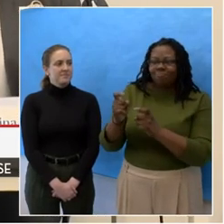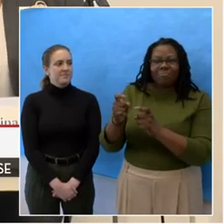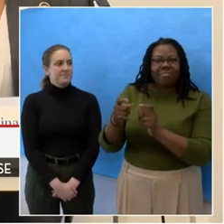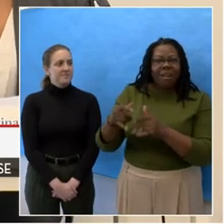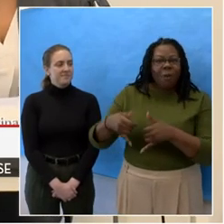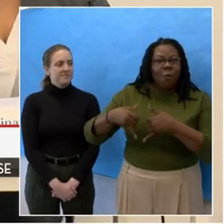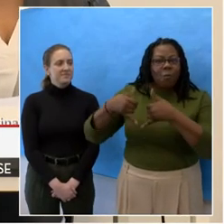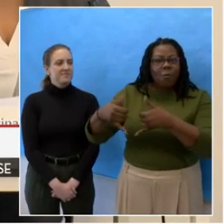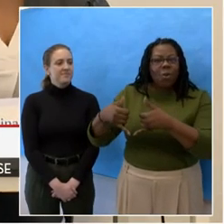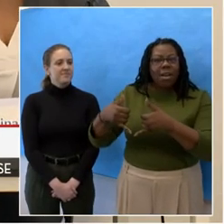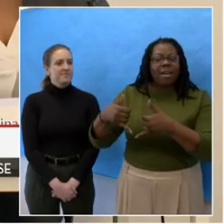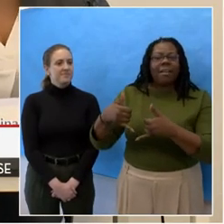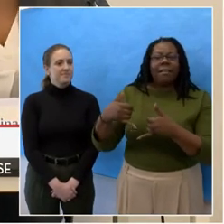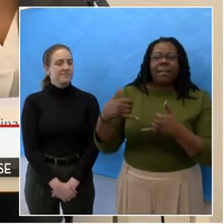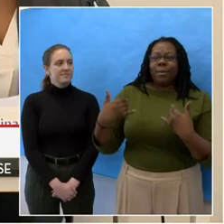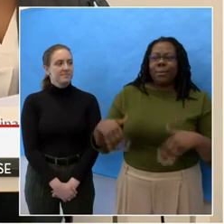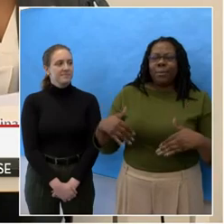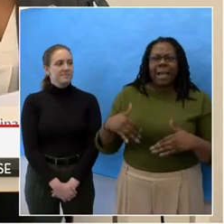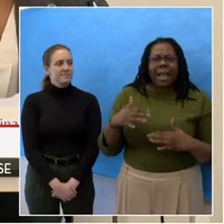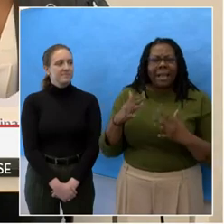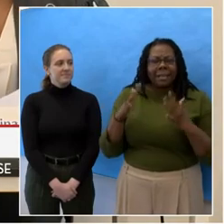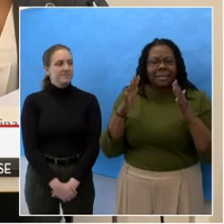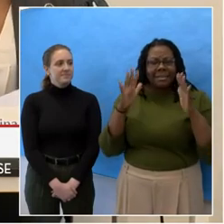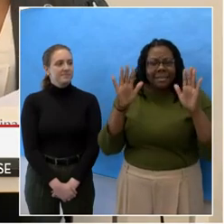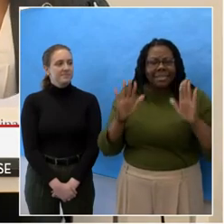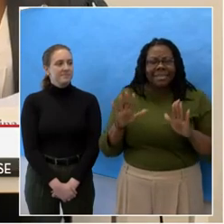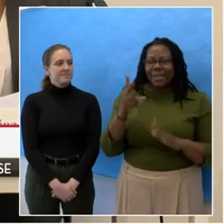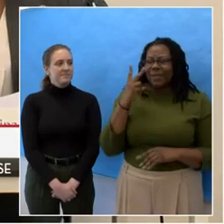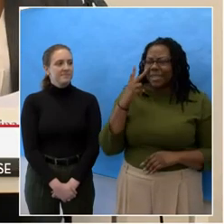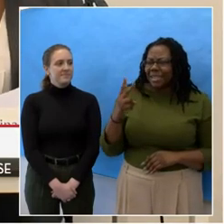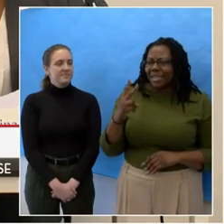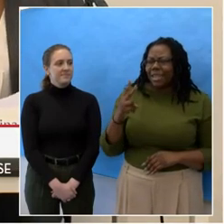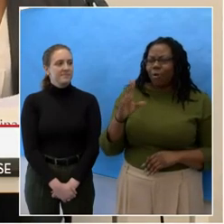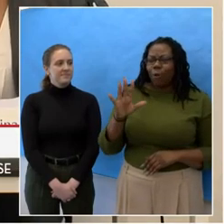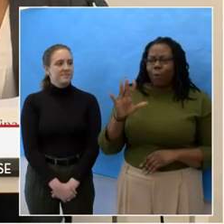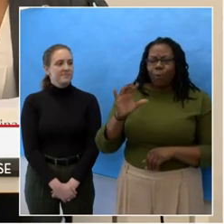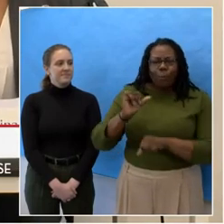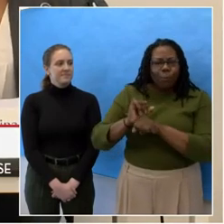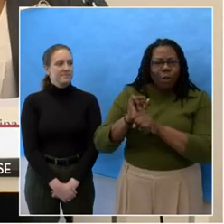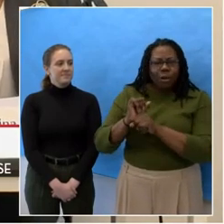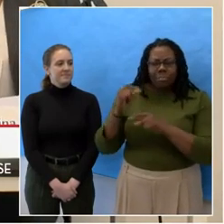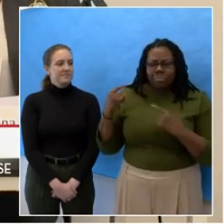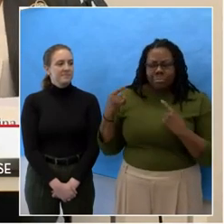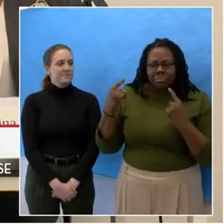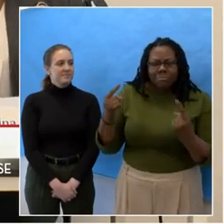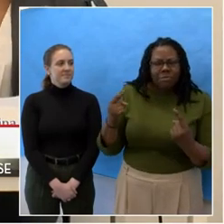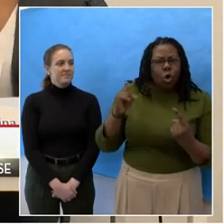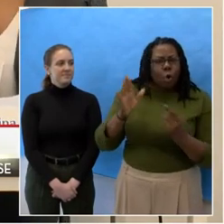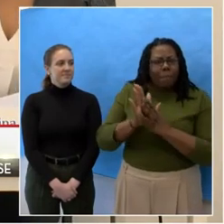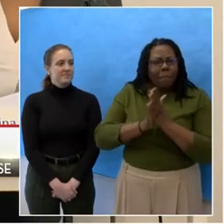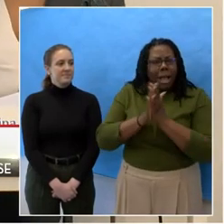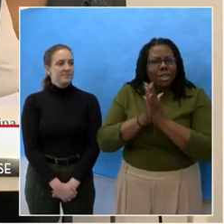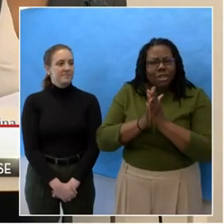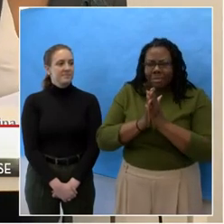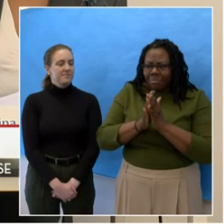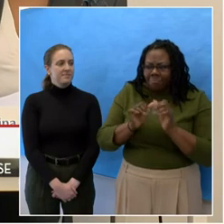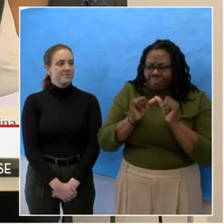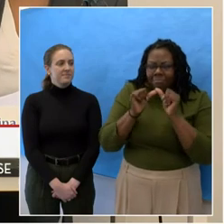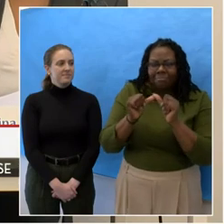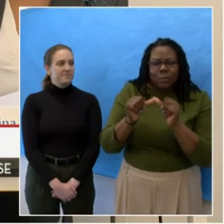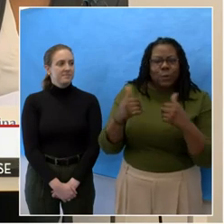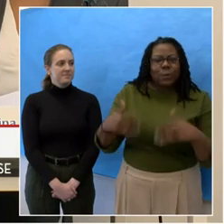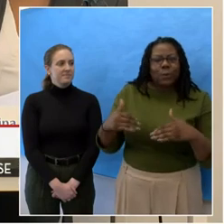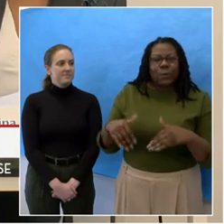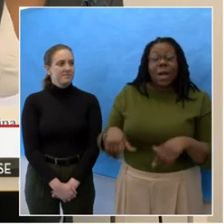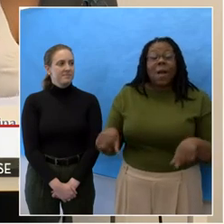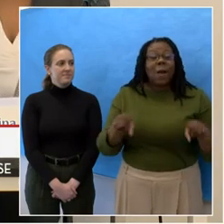how she's passionate about her craft. And our own very own literacy specialist also came from DCPS. Thank